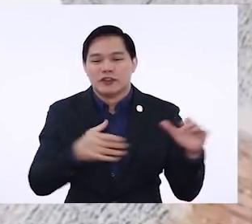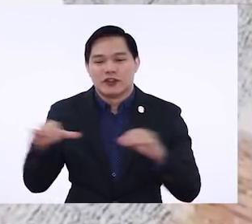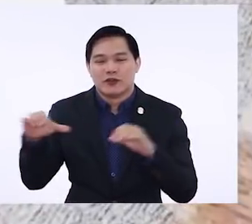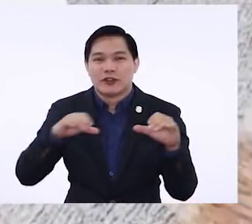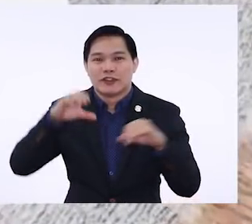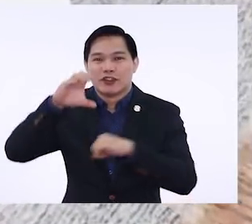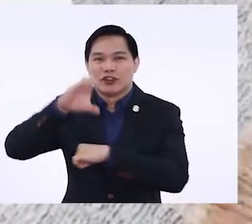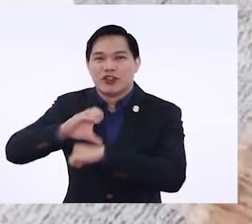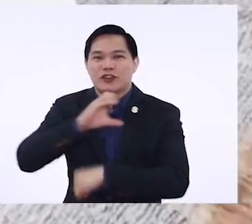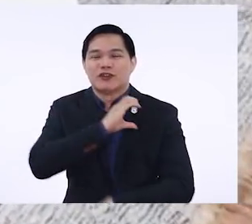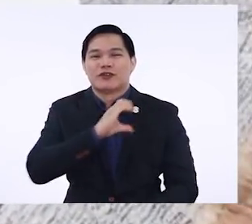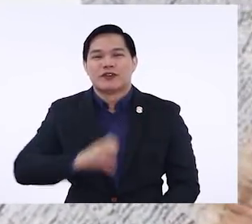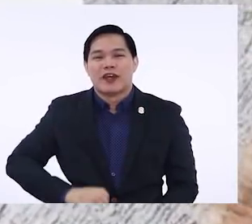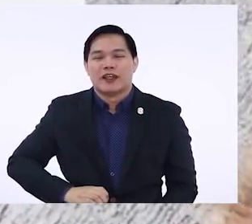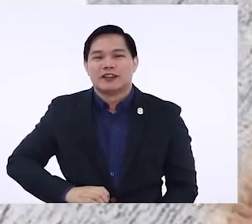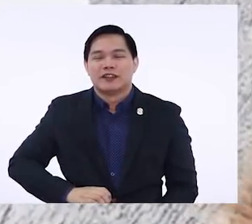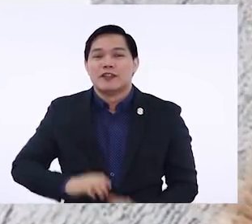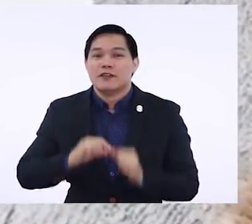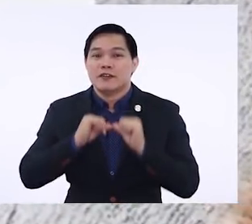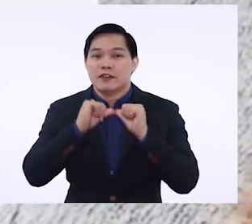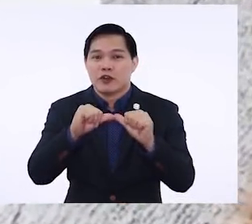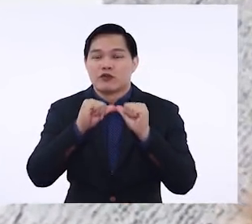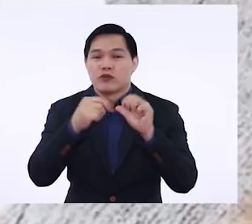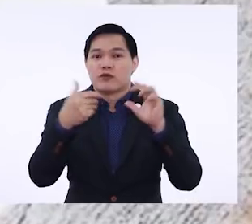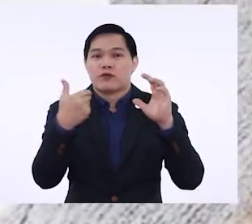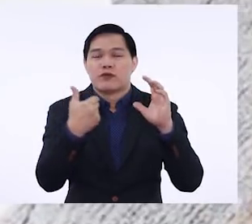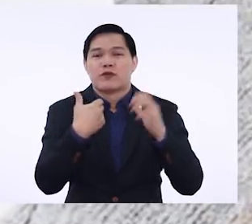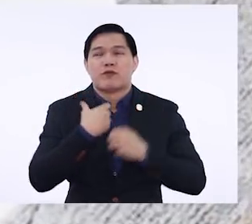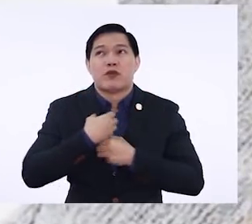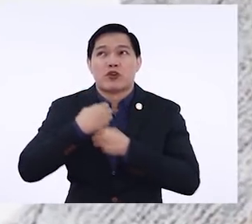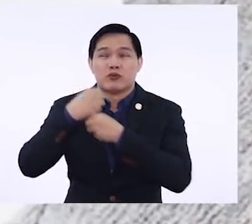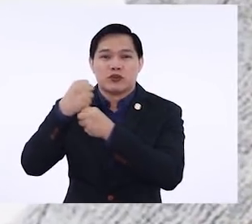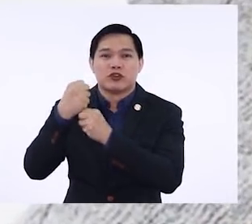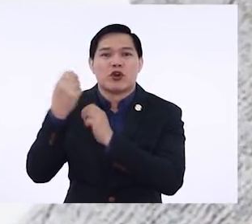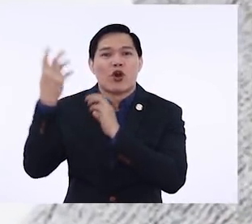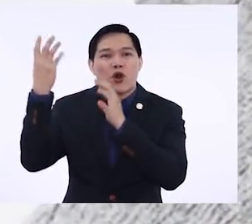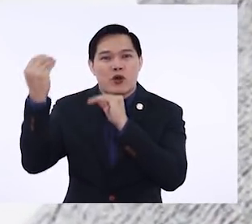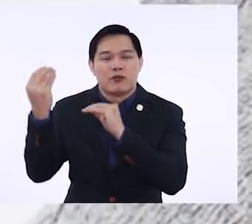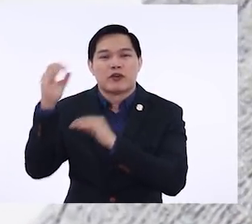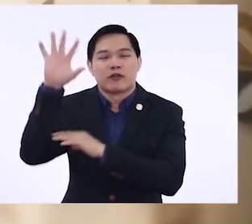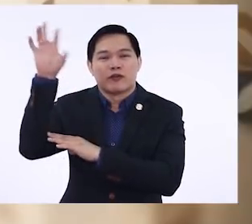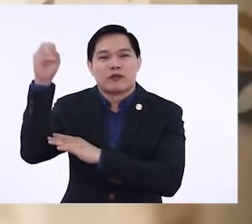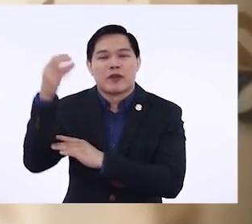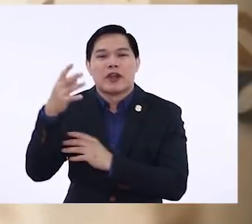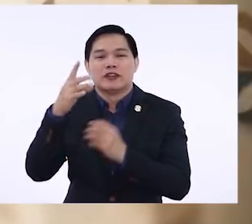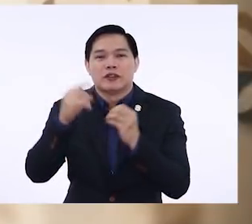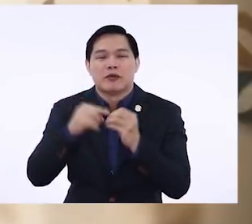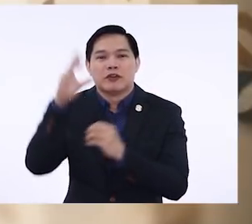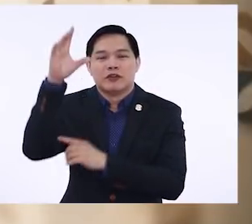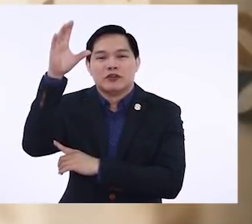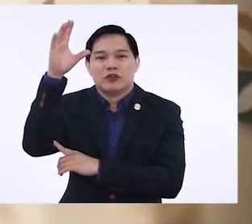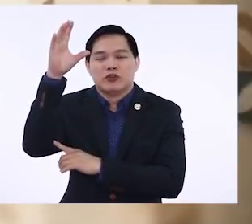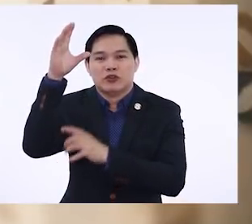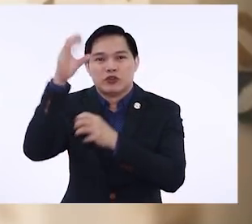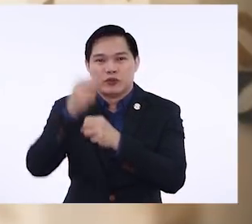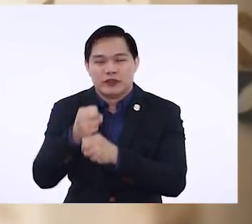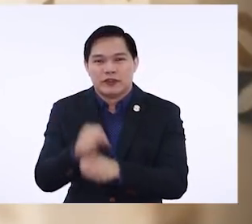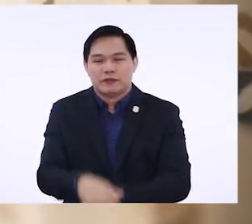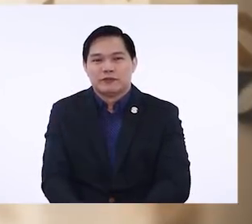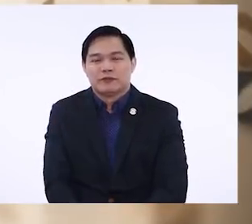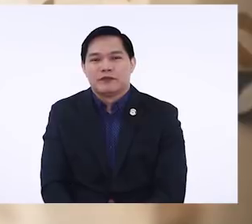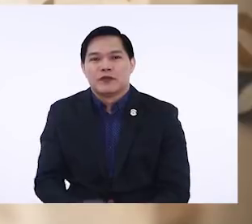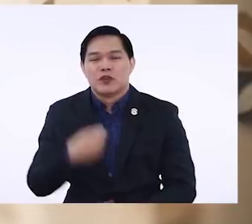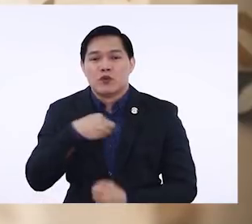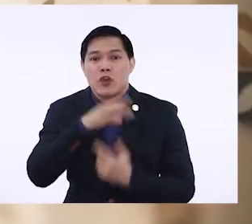the Church of Christ and that they will continue to put their hope in the grace that will be theirs. Ringraziamo con tutto il nostro cuore